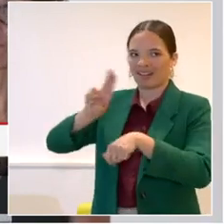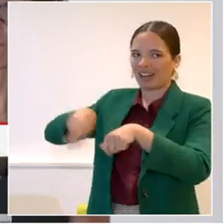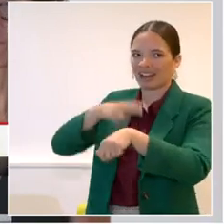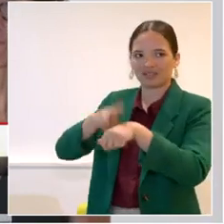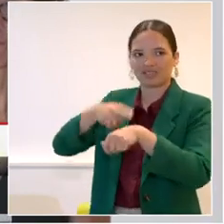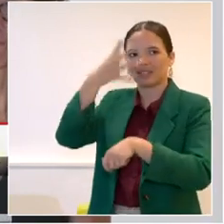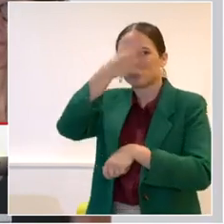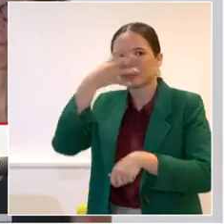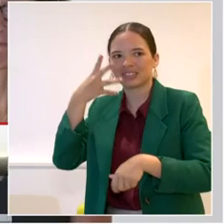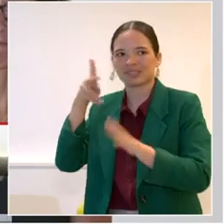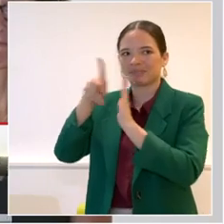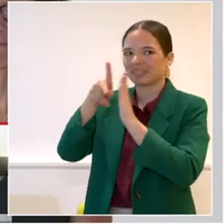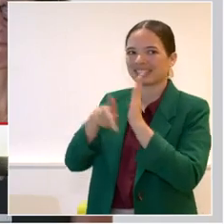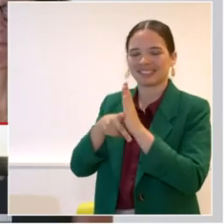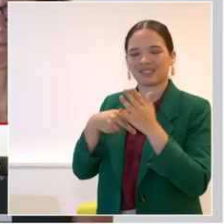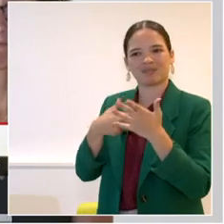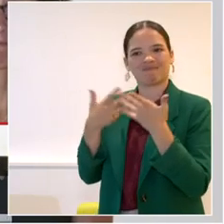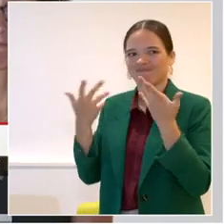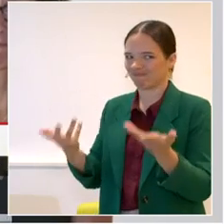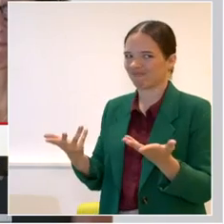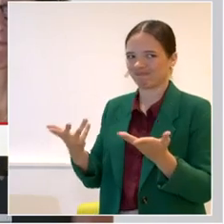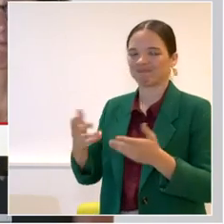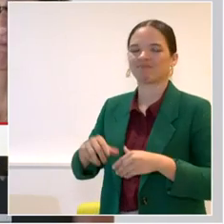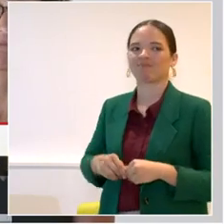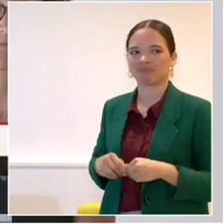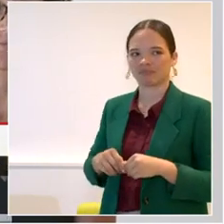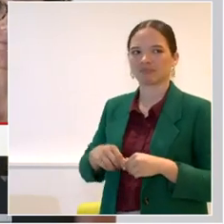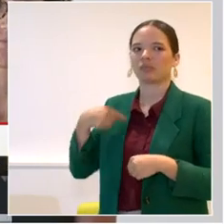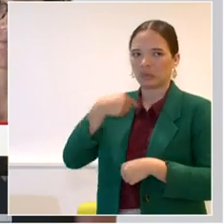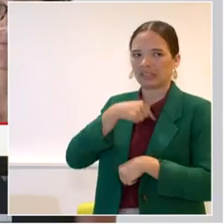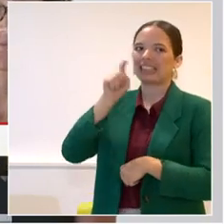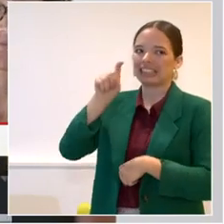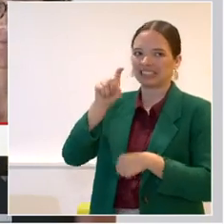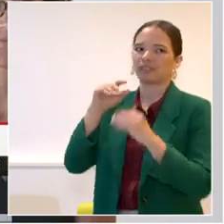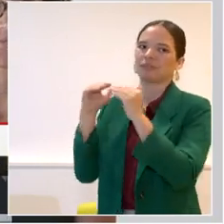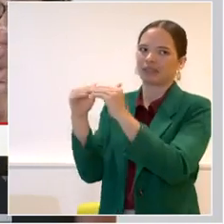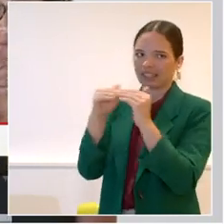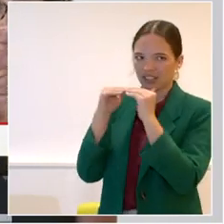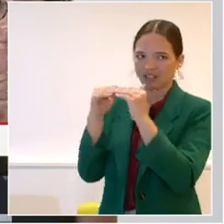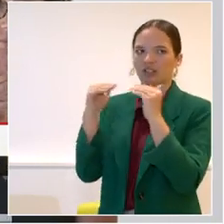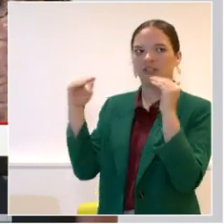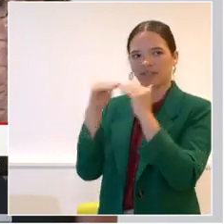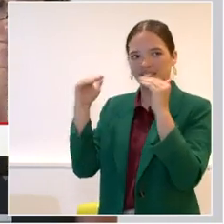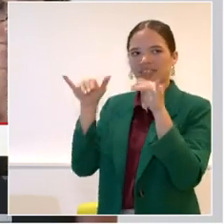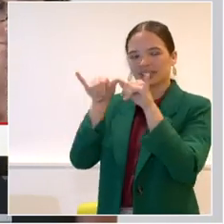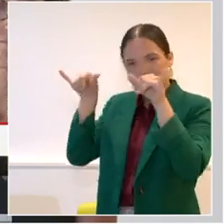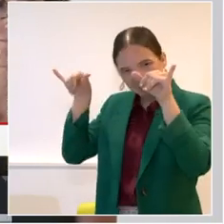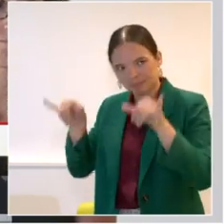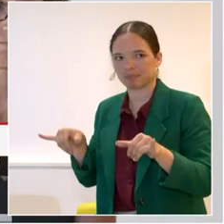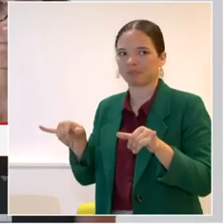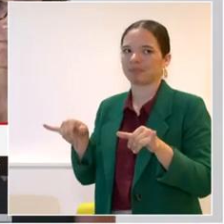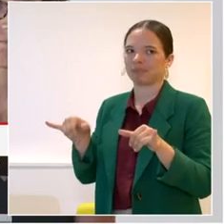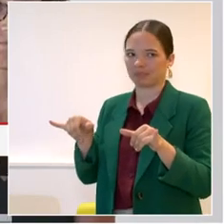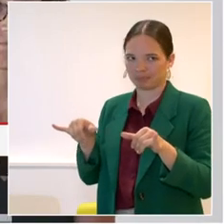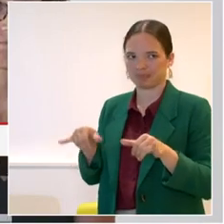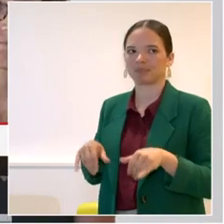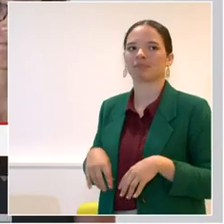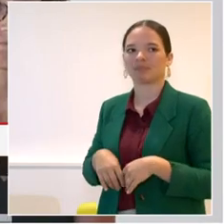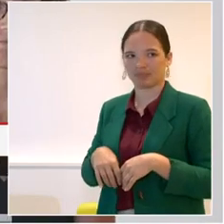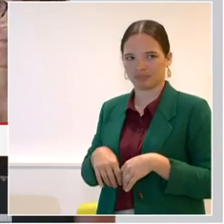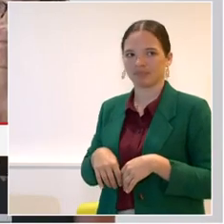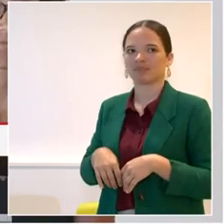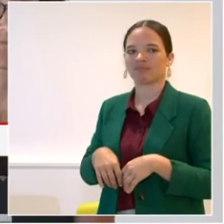we know at the bottom line is that we need a fair system where that's predictable along the border, but we also need a